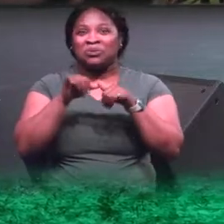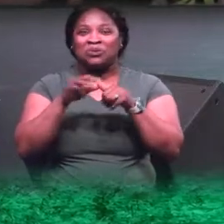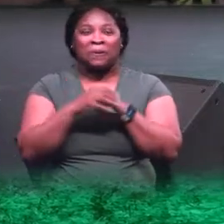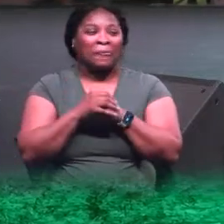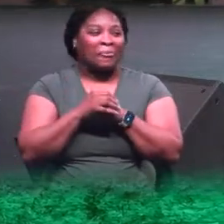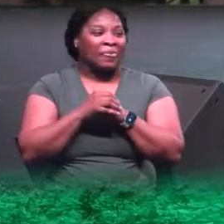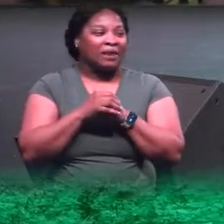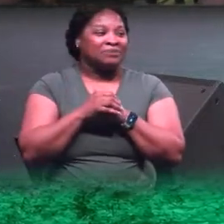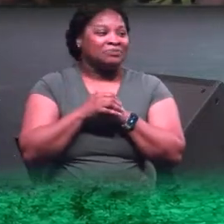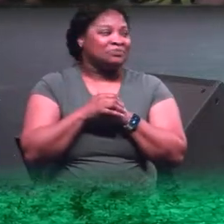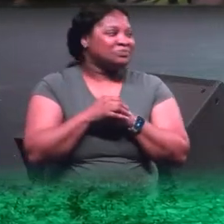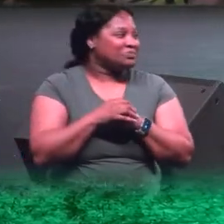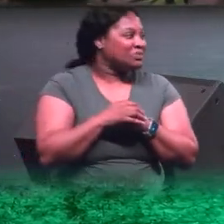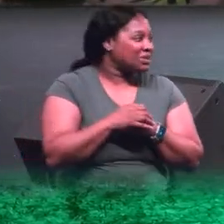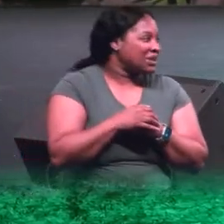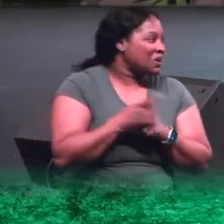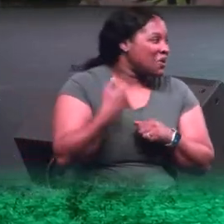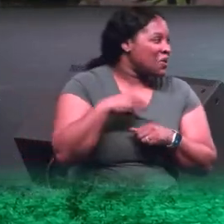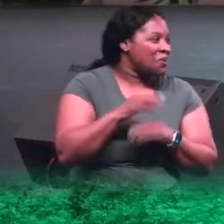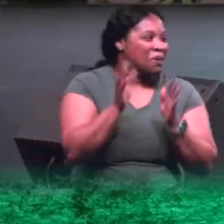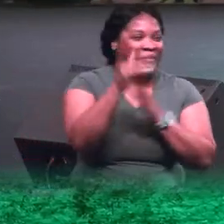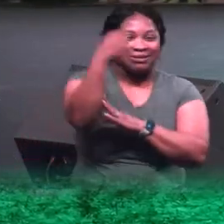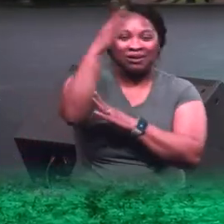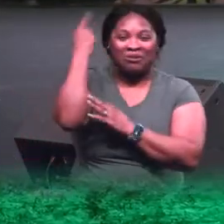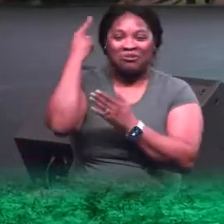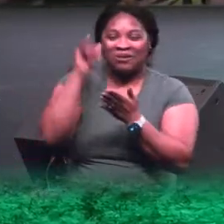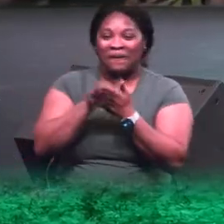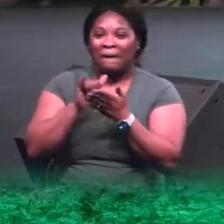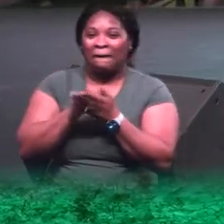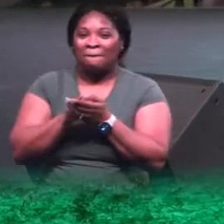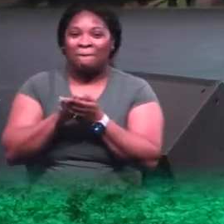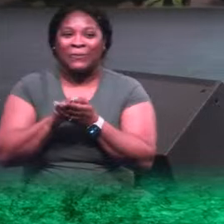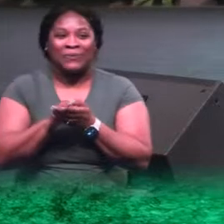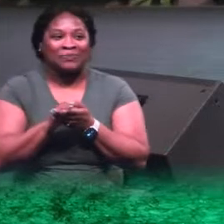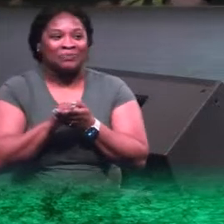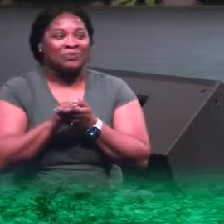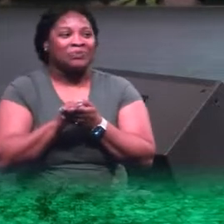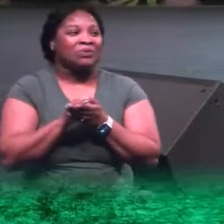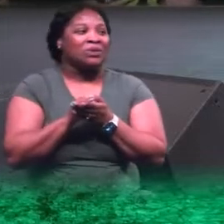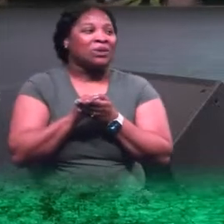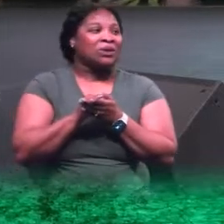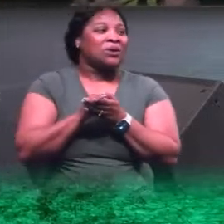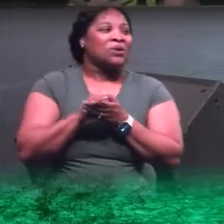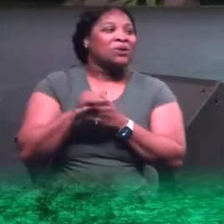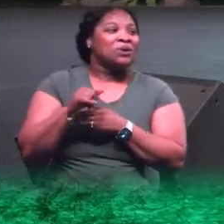A lot to ask, but we praise God for it. Going at 3 p.m.